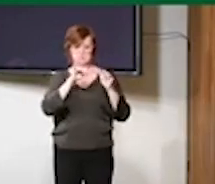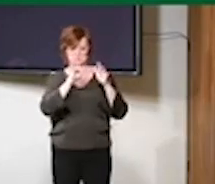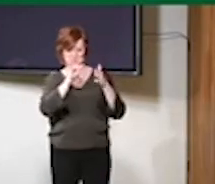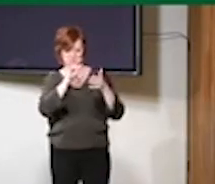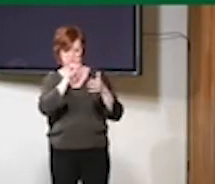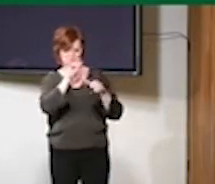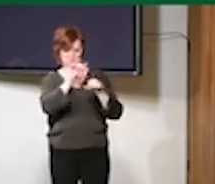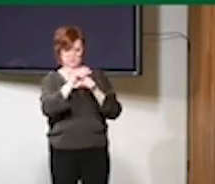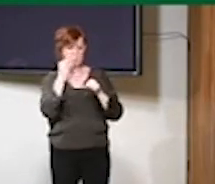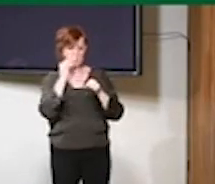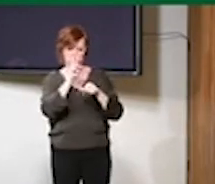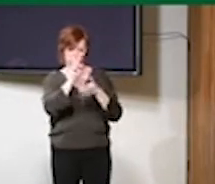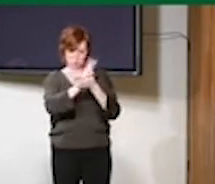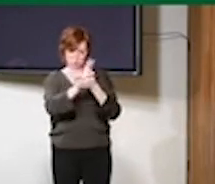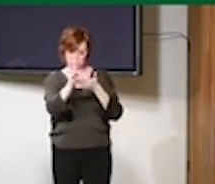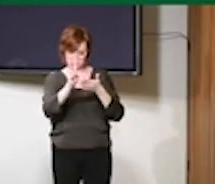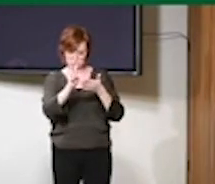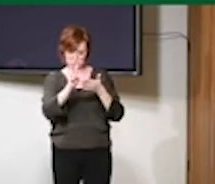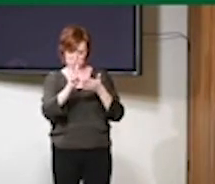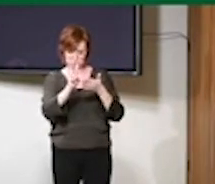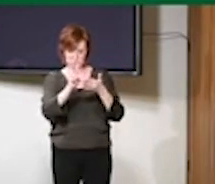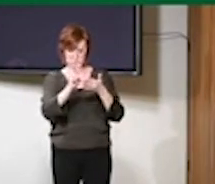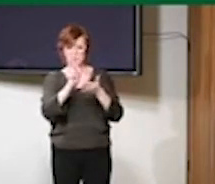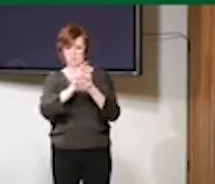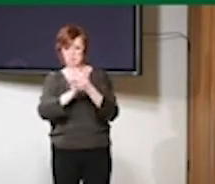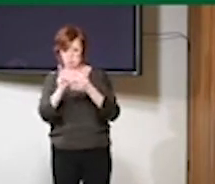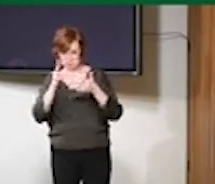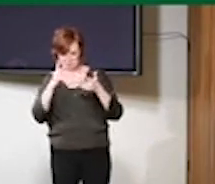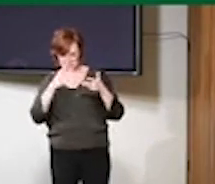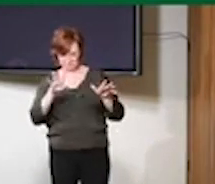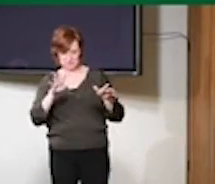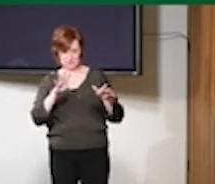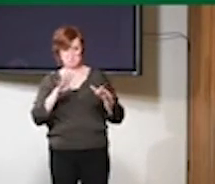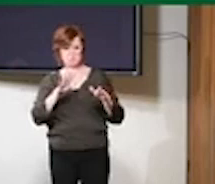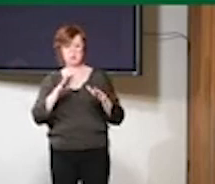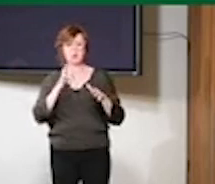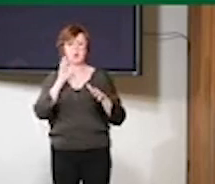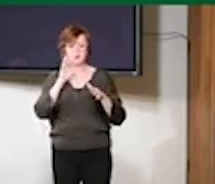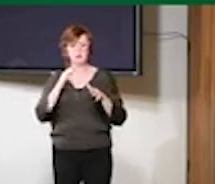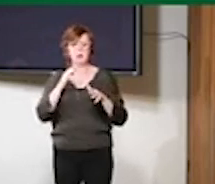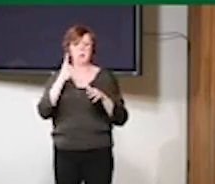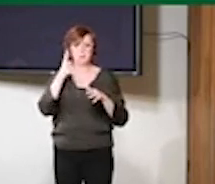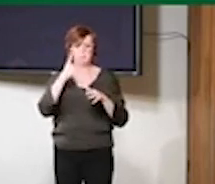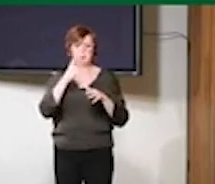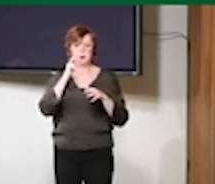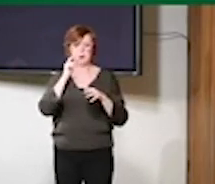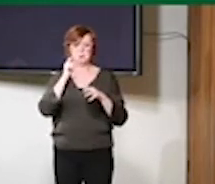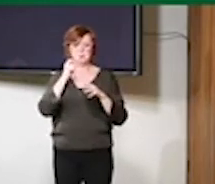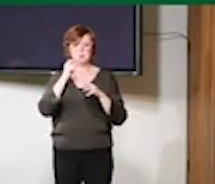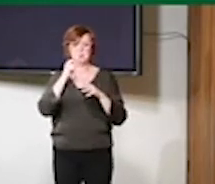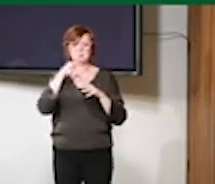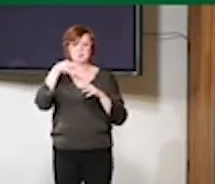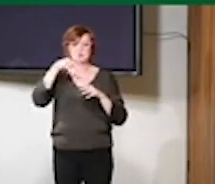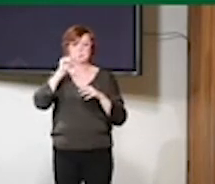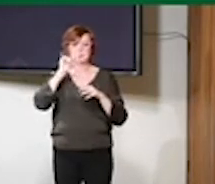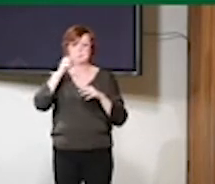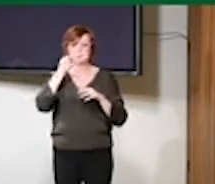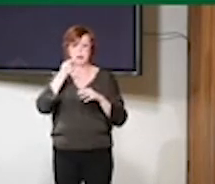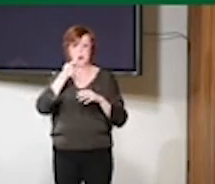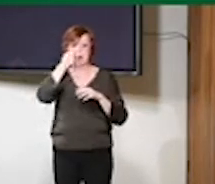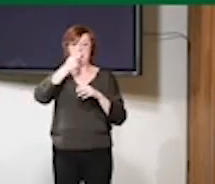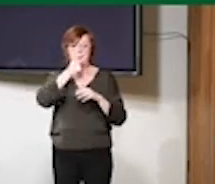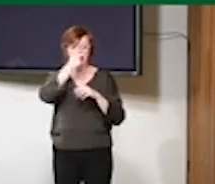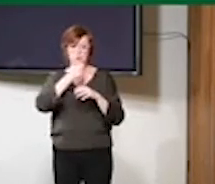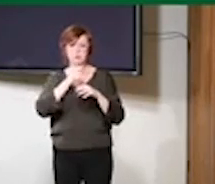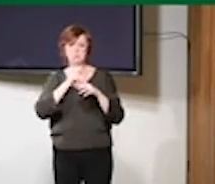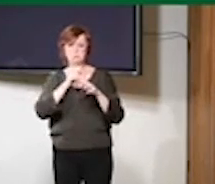symptoms, they were swabbed once, and then if the swab was negative, swabbed again after 24 hours. We have since learned from our own